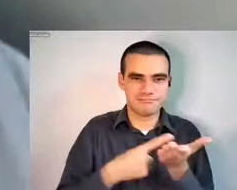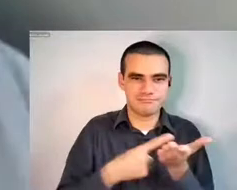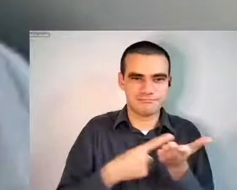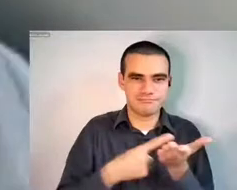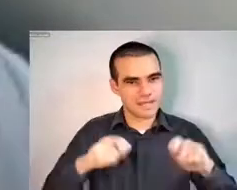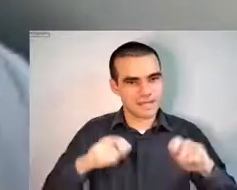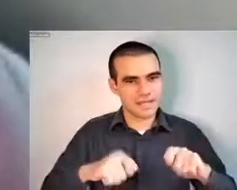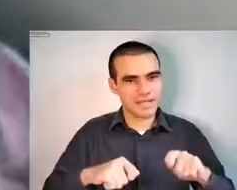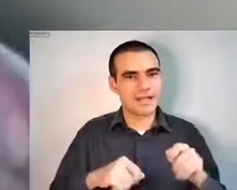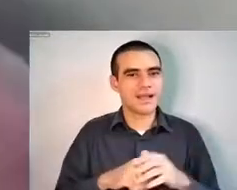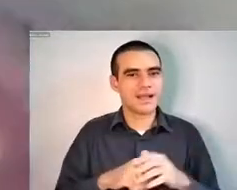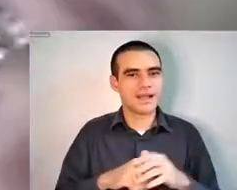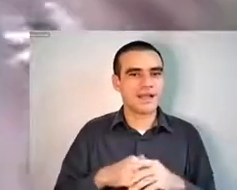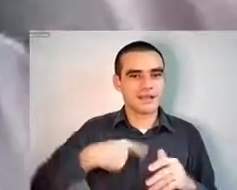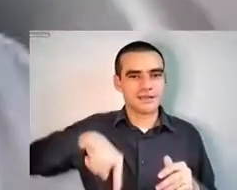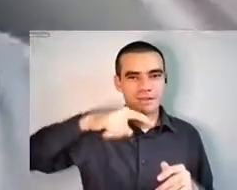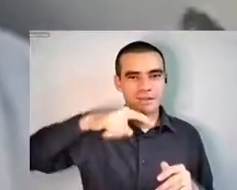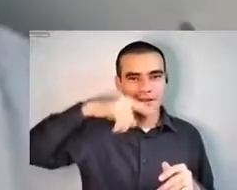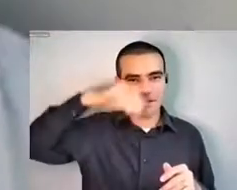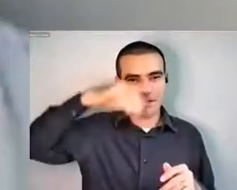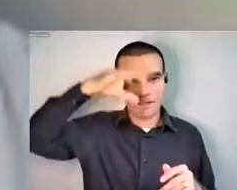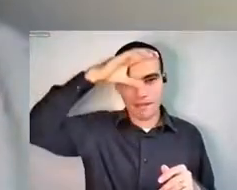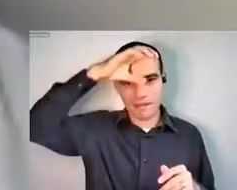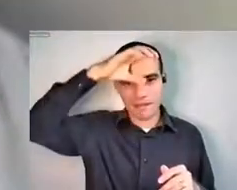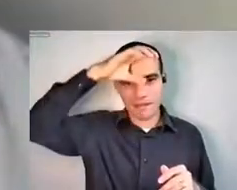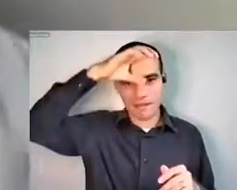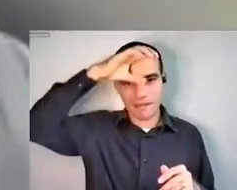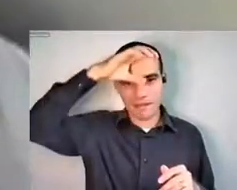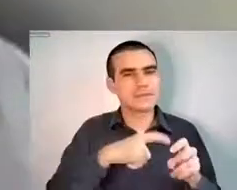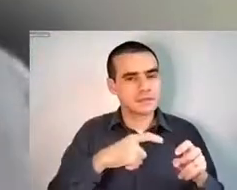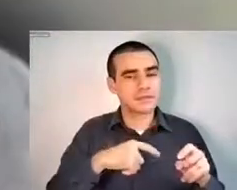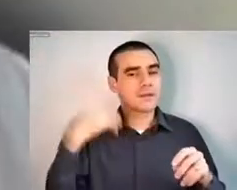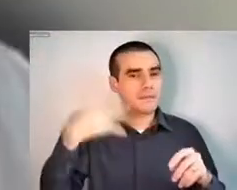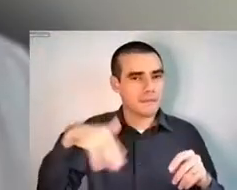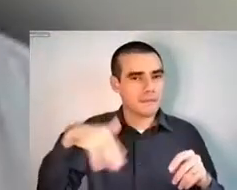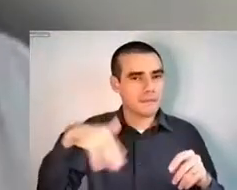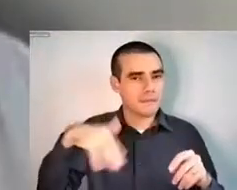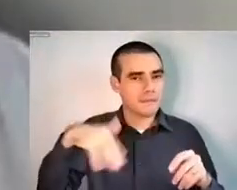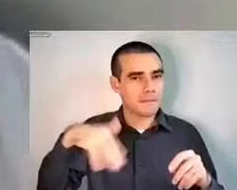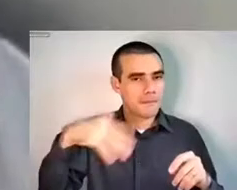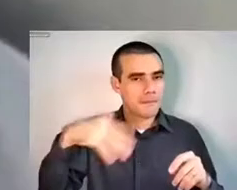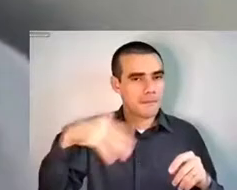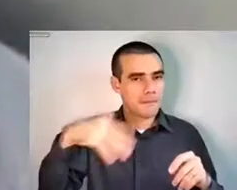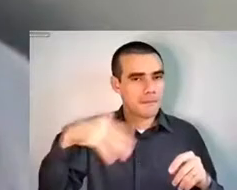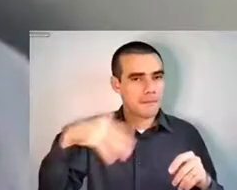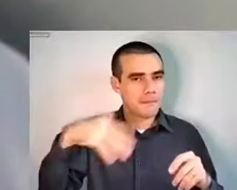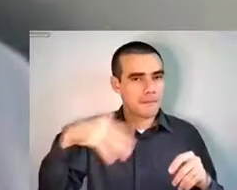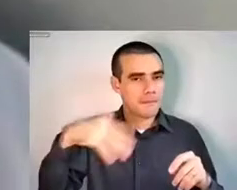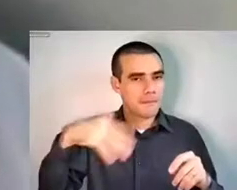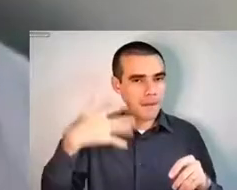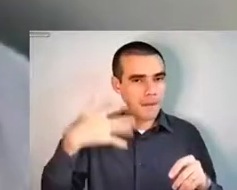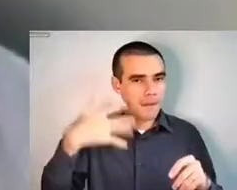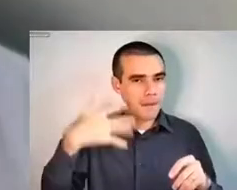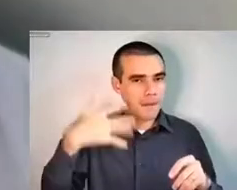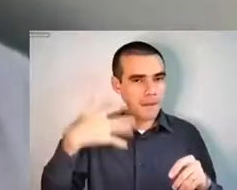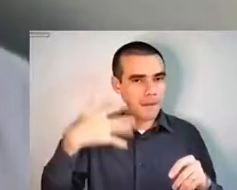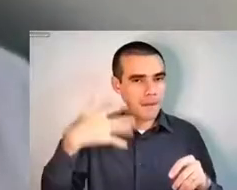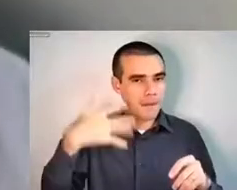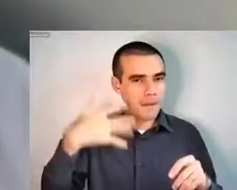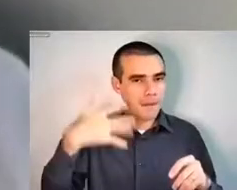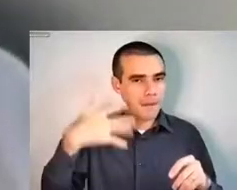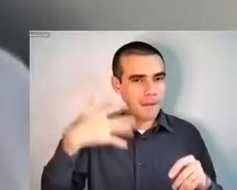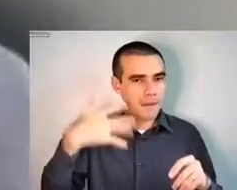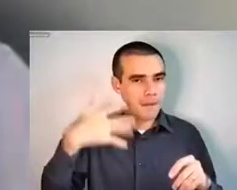that he brings from this premise that we need to learn to understand that we have richness of knowledge. And I call